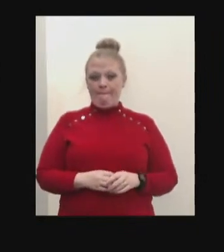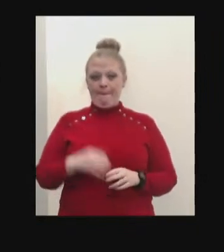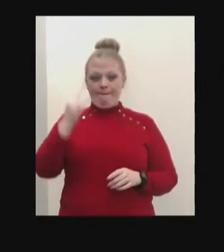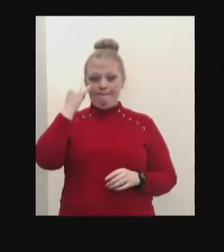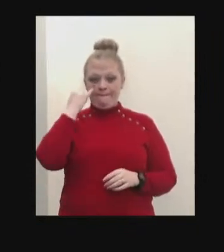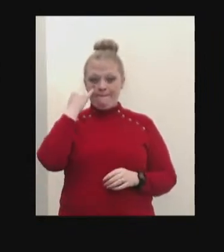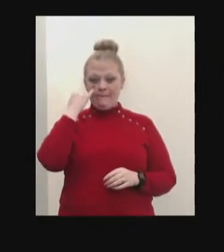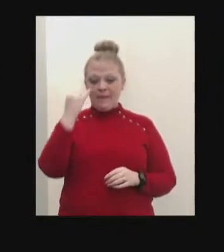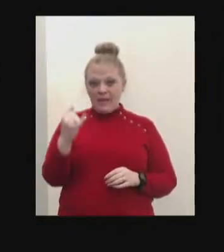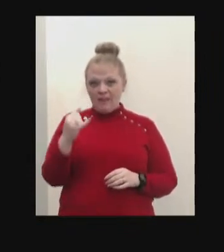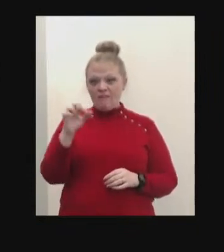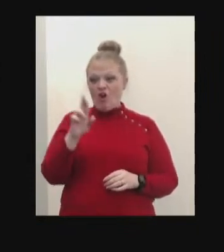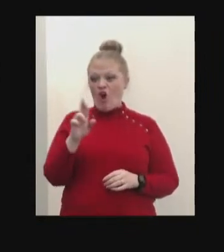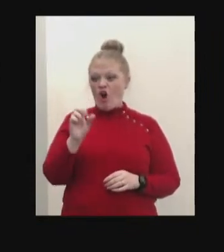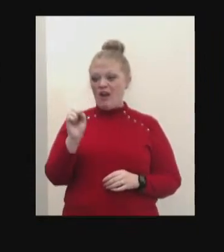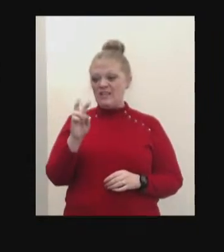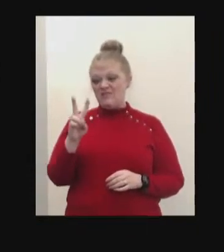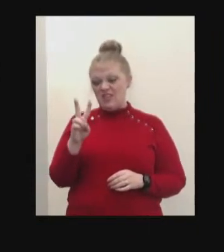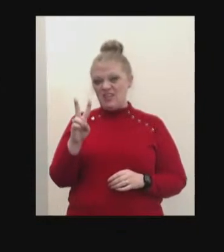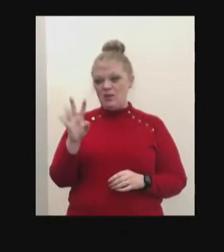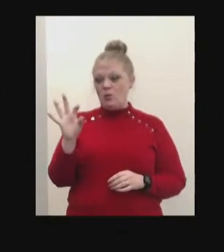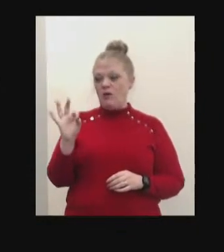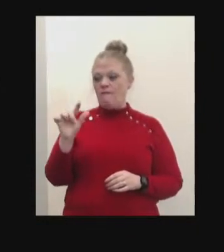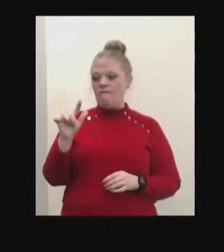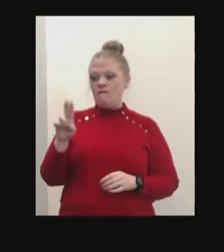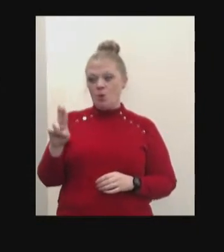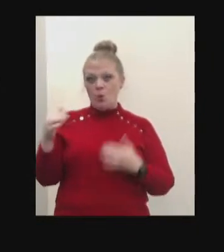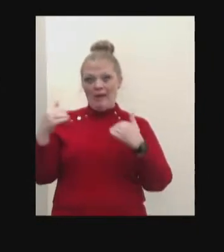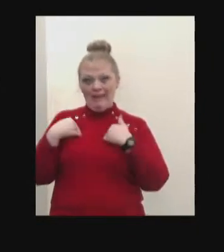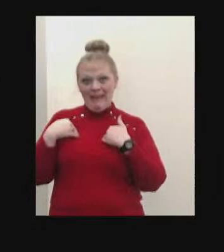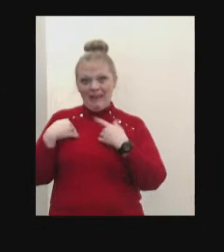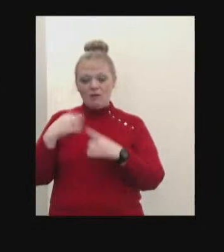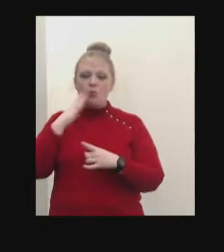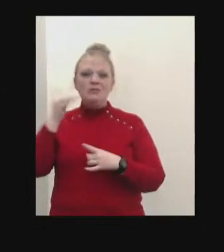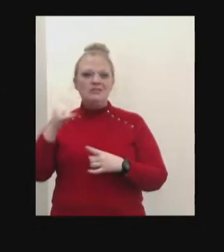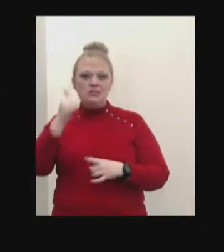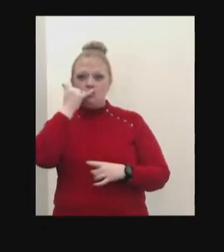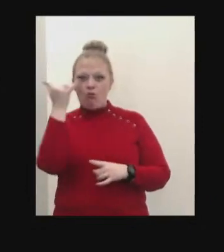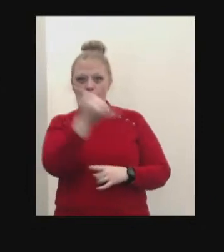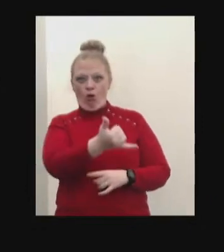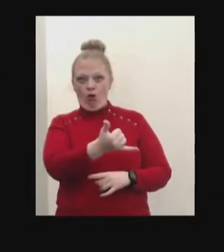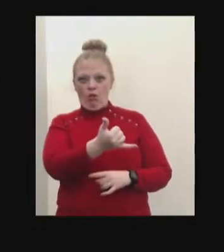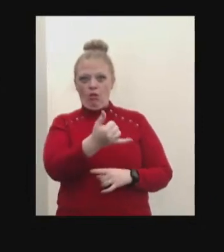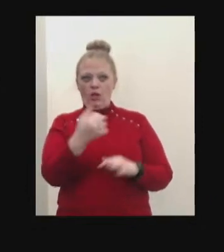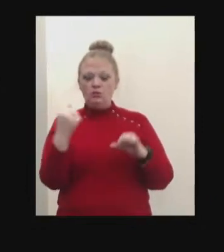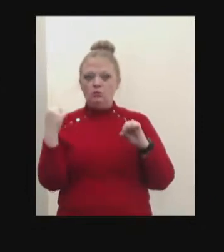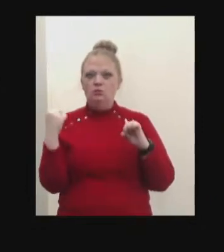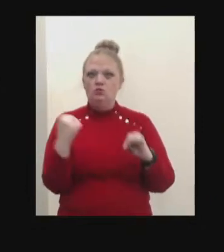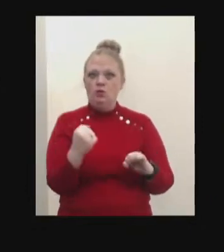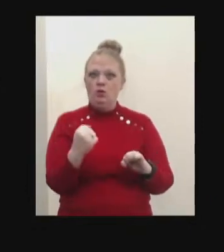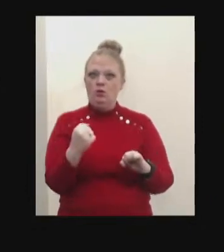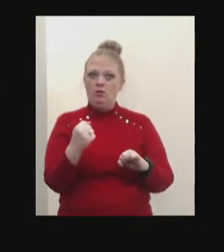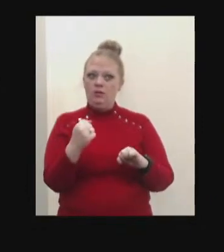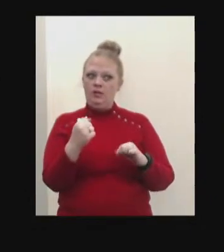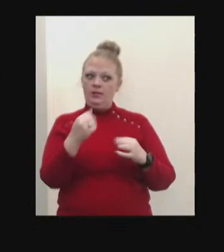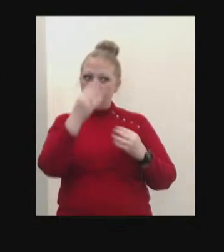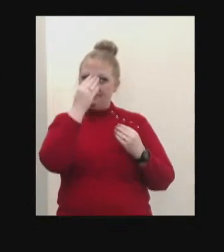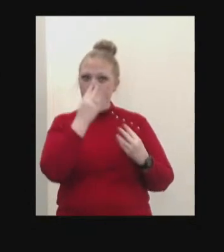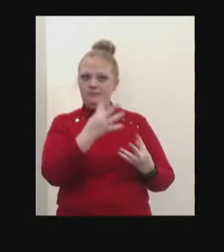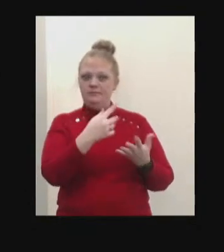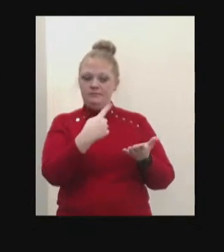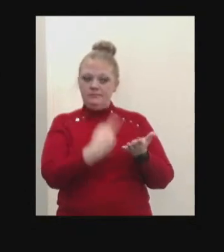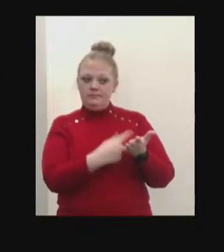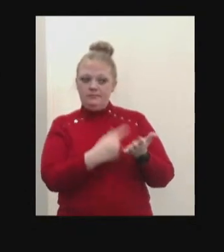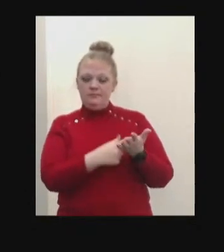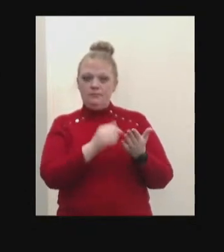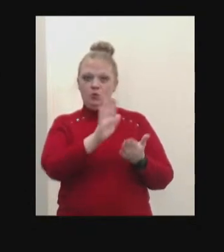positive for RSV or influenza, we will still call you, and we will strongly advise you to talk to either your